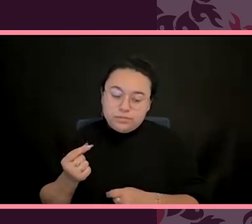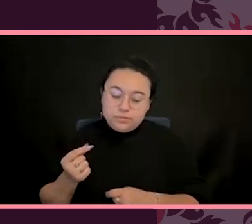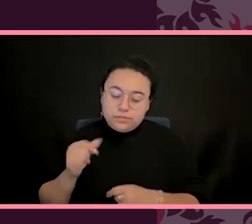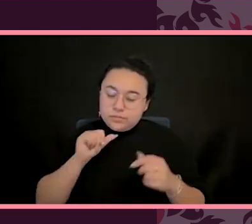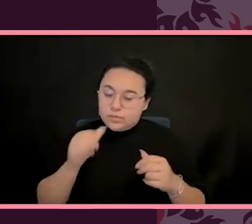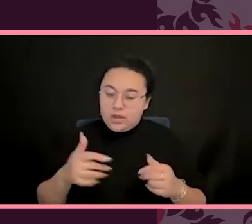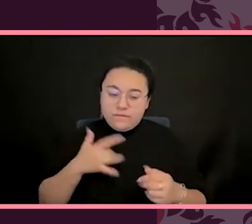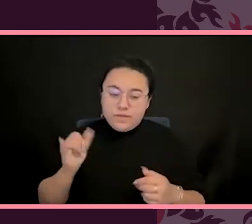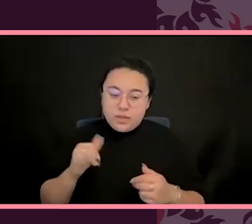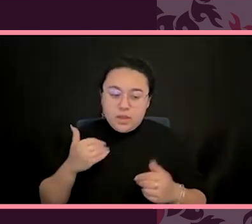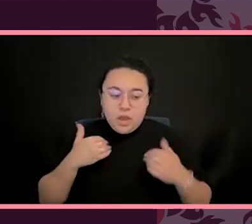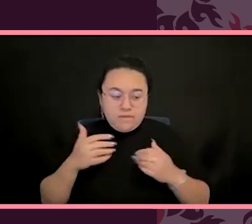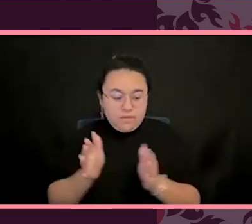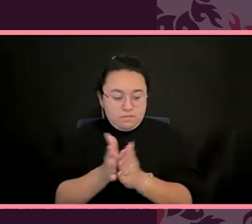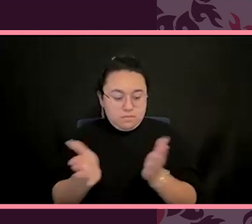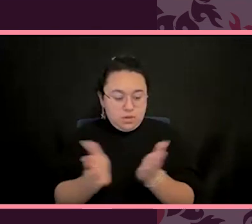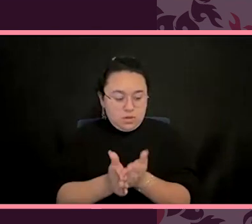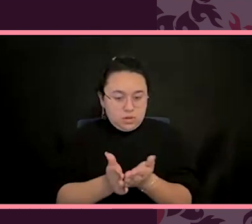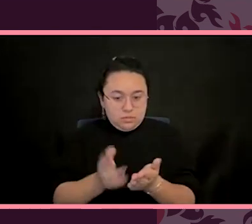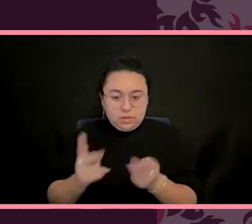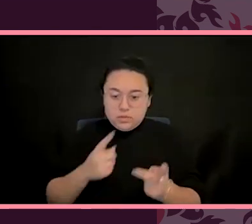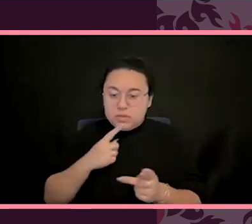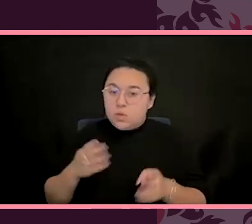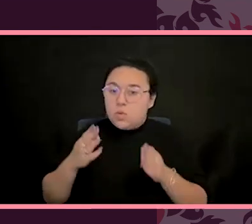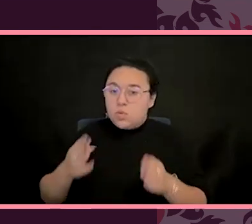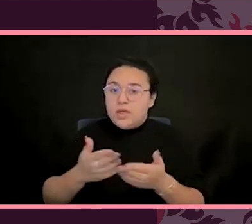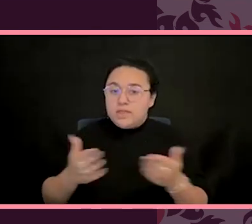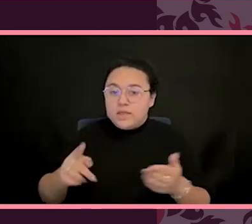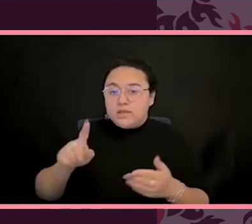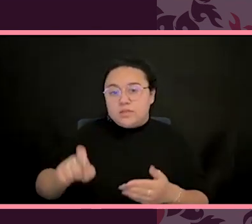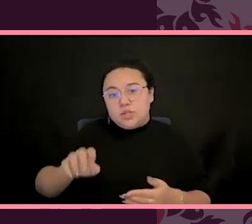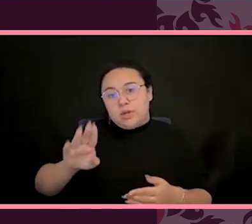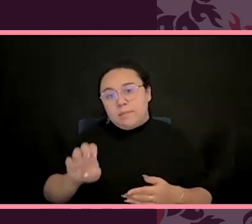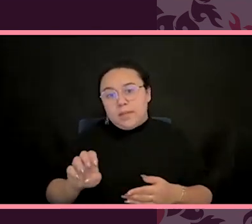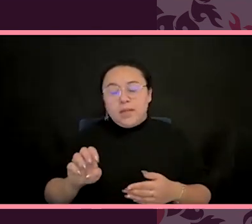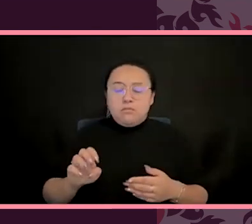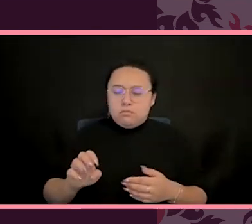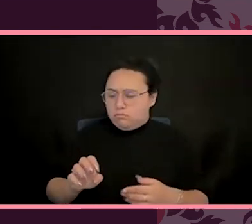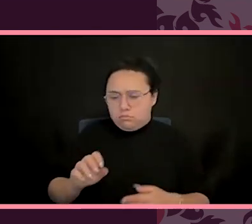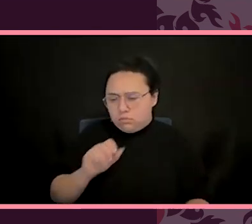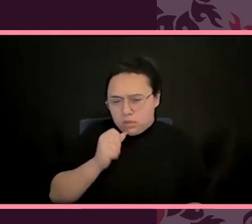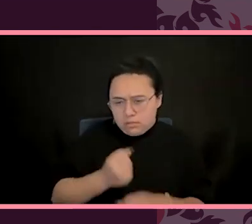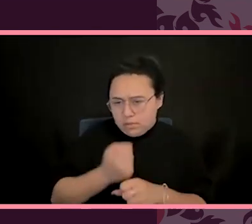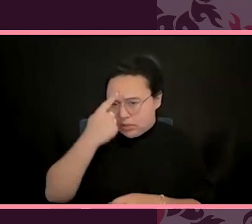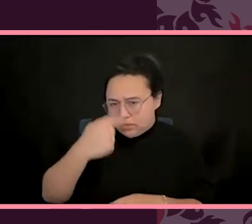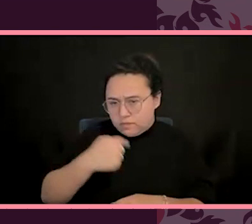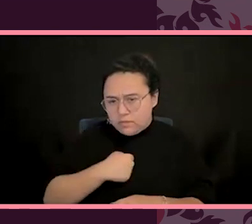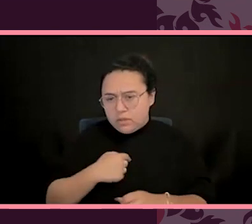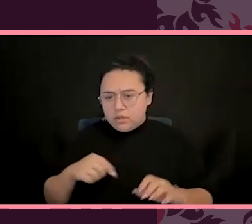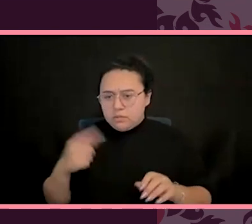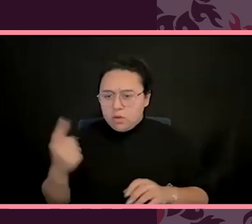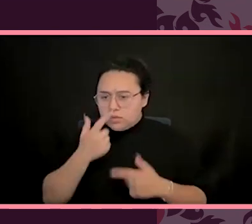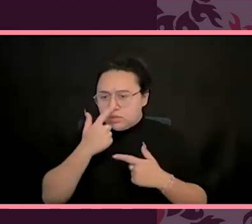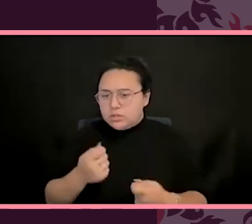not feeling like there is a book. And when people say the way that things are supposed to go, like it doesn't make sense. So I'm always interested in